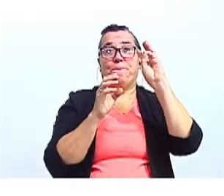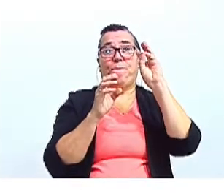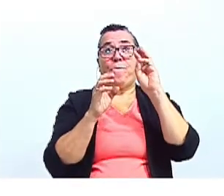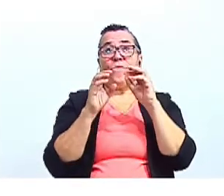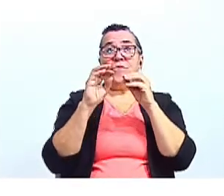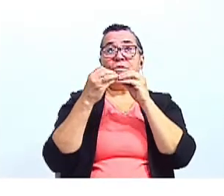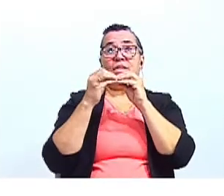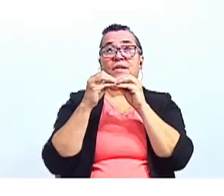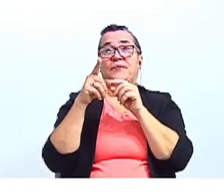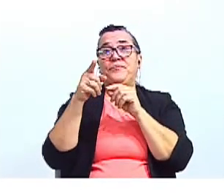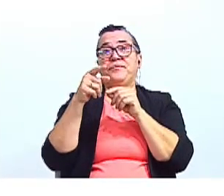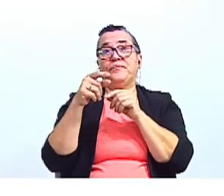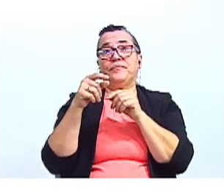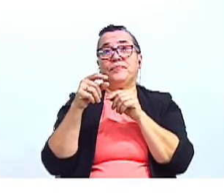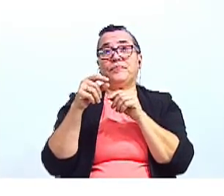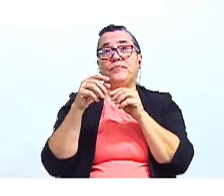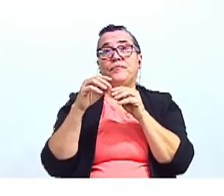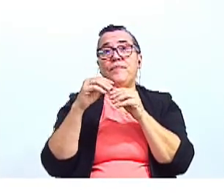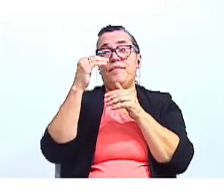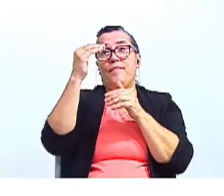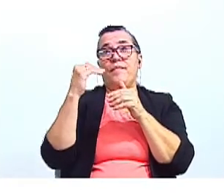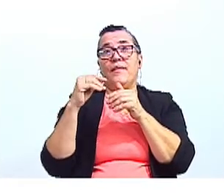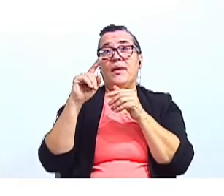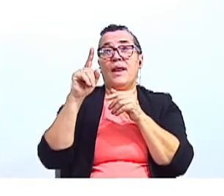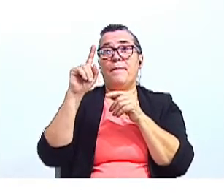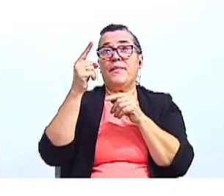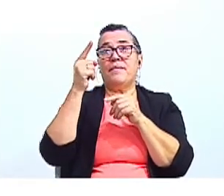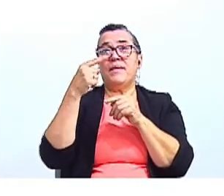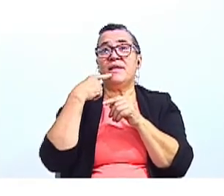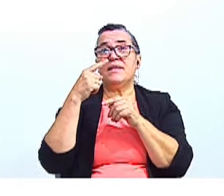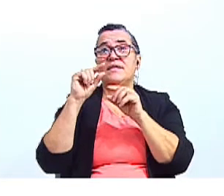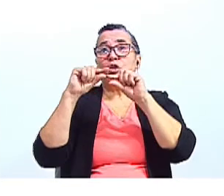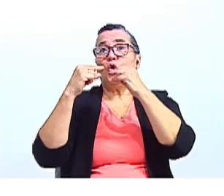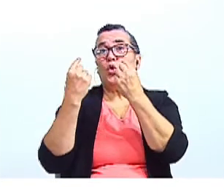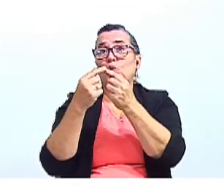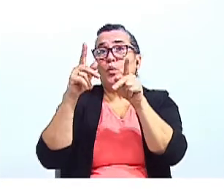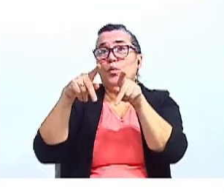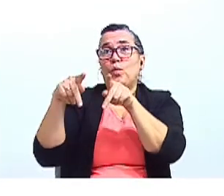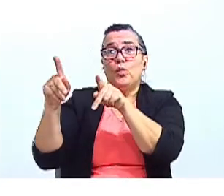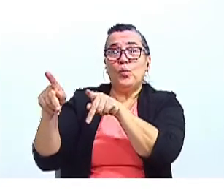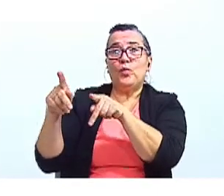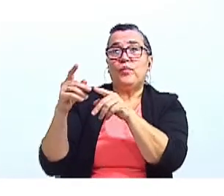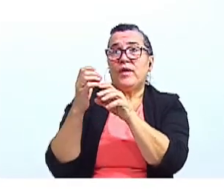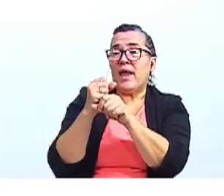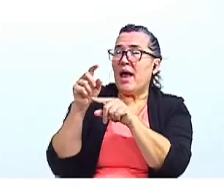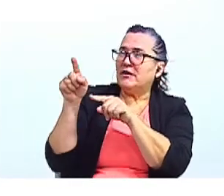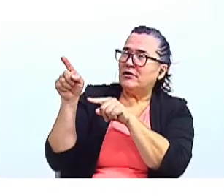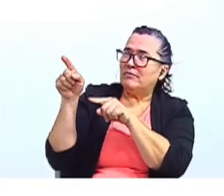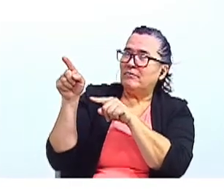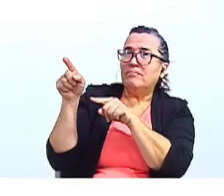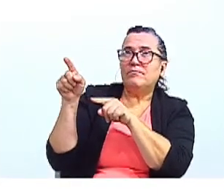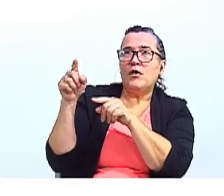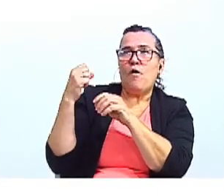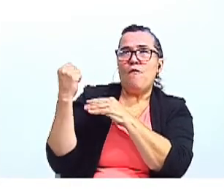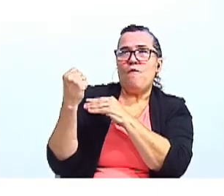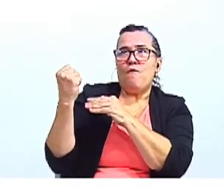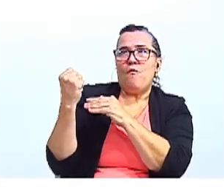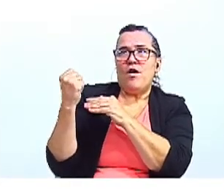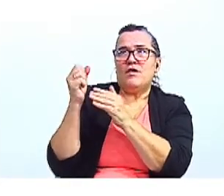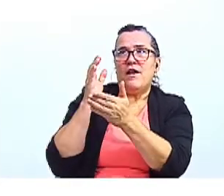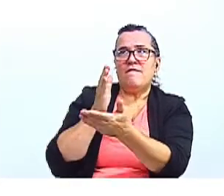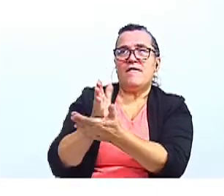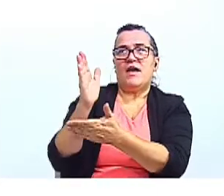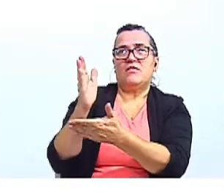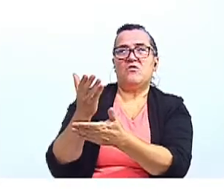Okay, regarding to the first definition, it says a group of people who make a strong, affected,